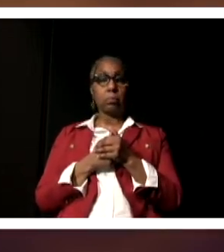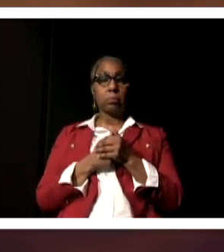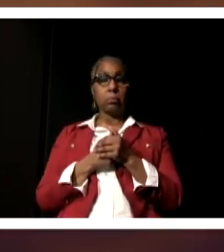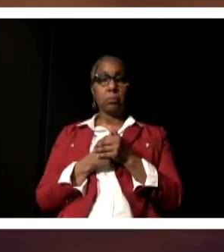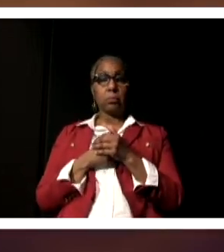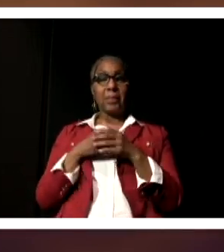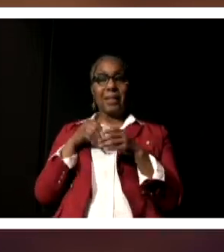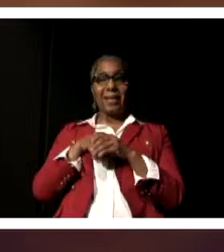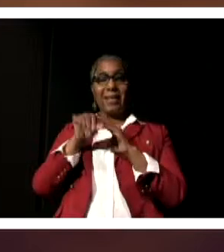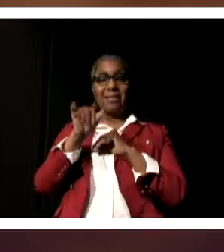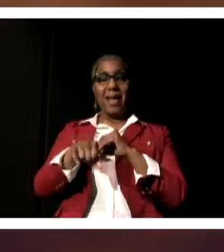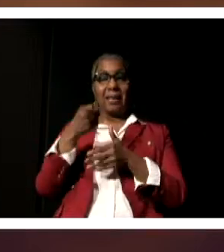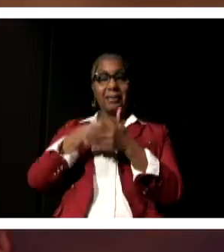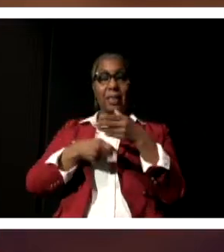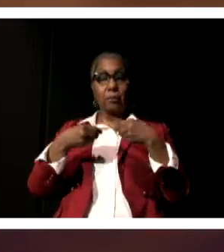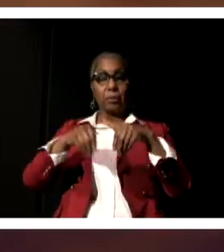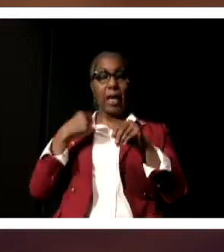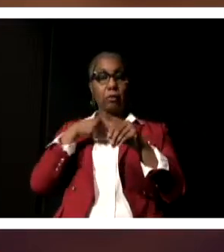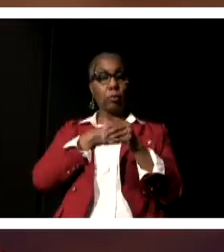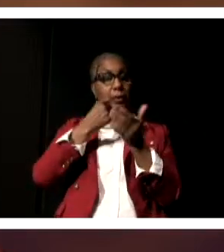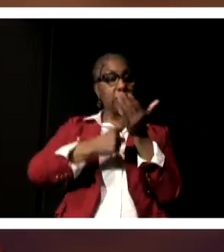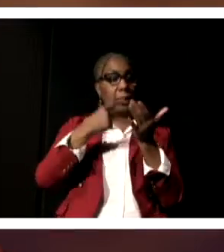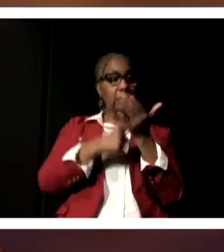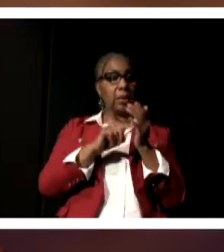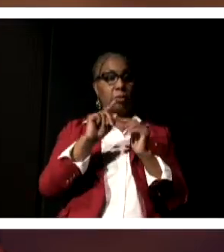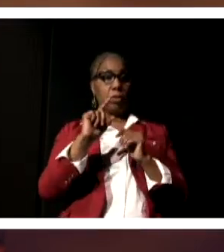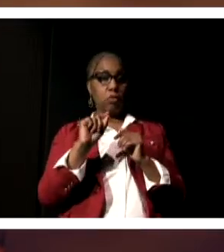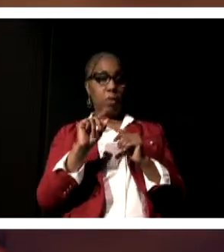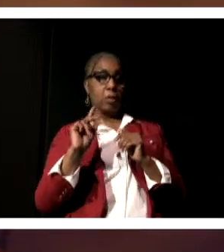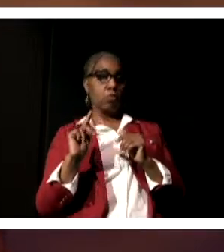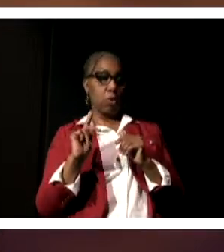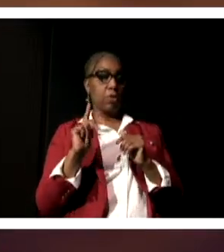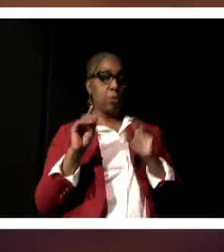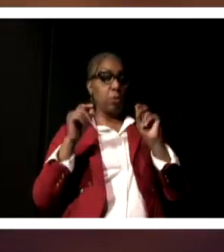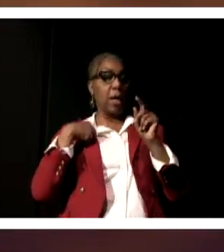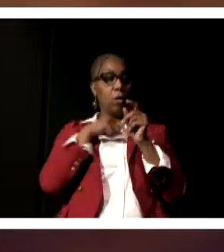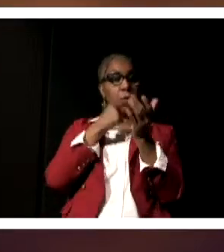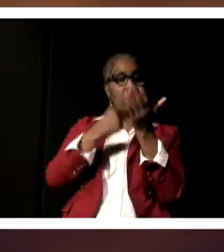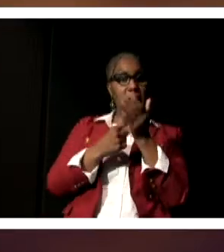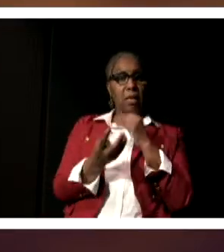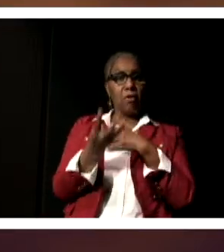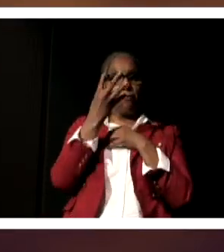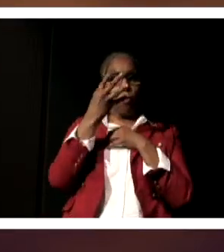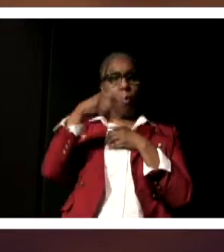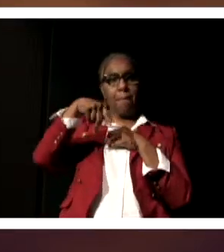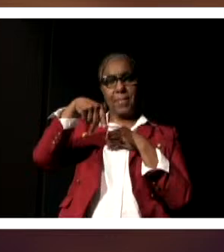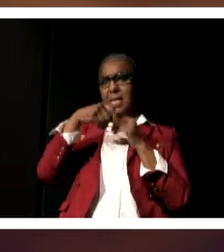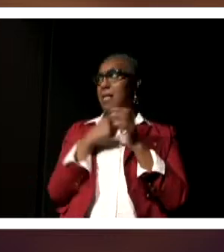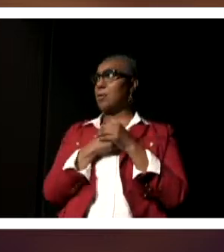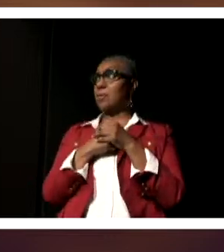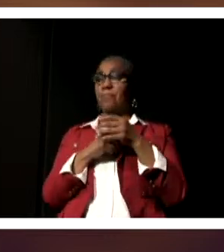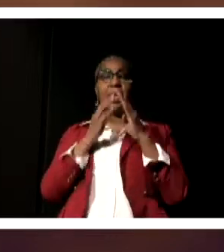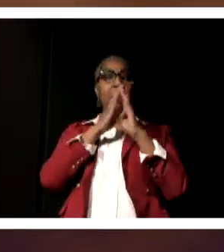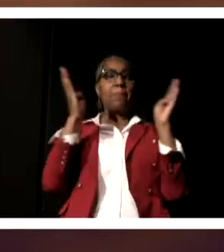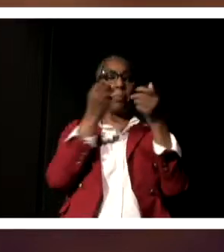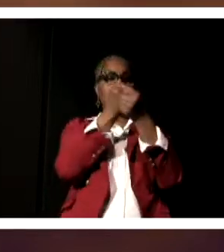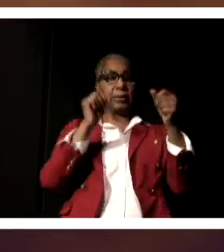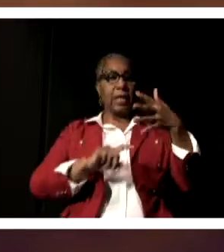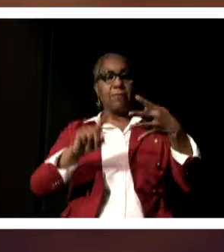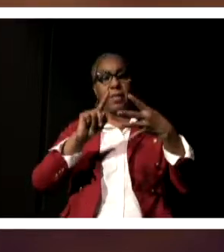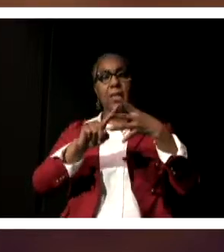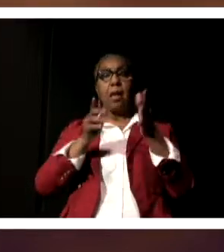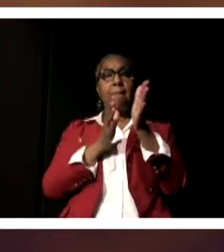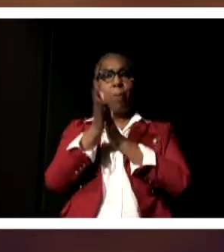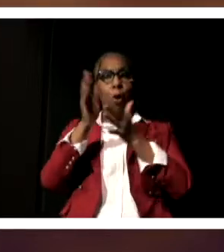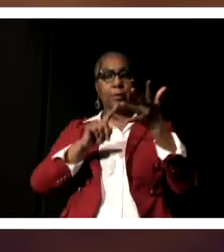In this sales tax measure that we discussed in 2023, we discussed 4 Ps: public safety,